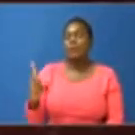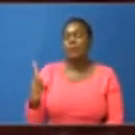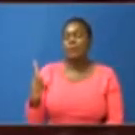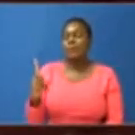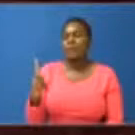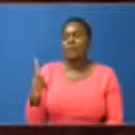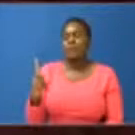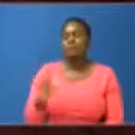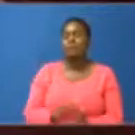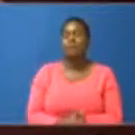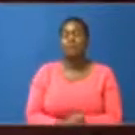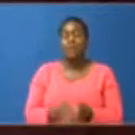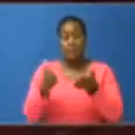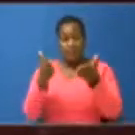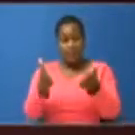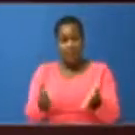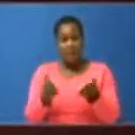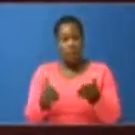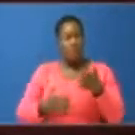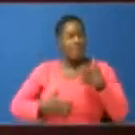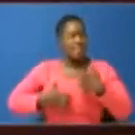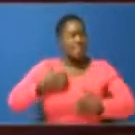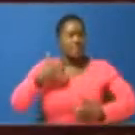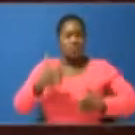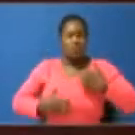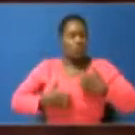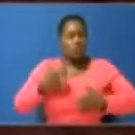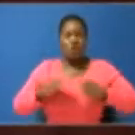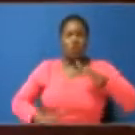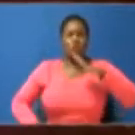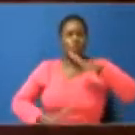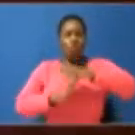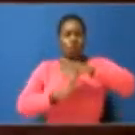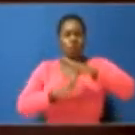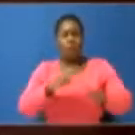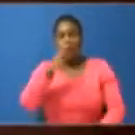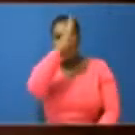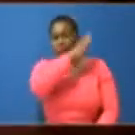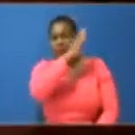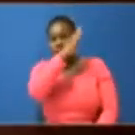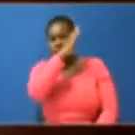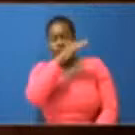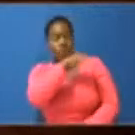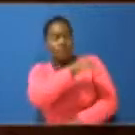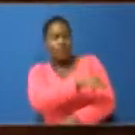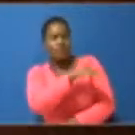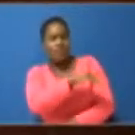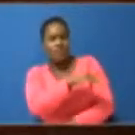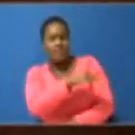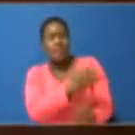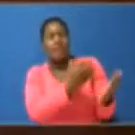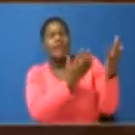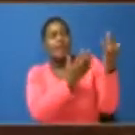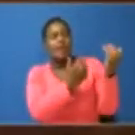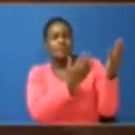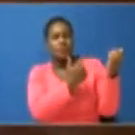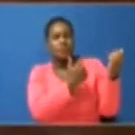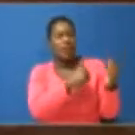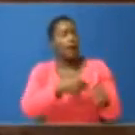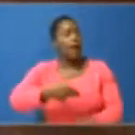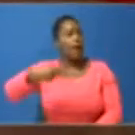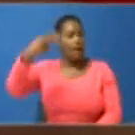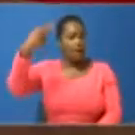francis it's been an emotional afternoon this evening the expectations are quite